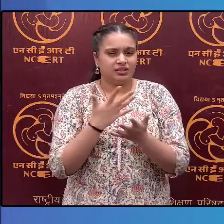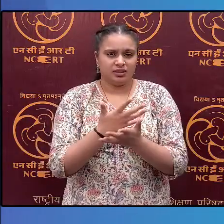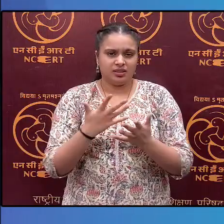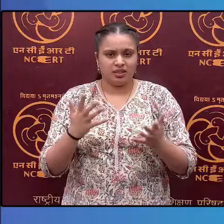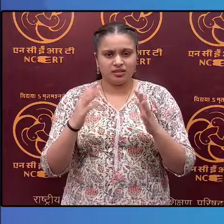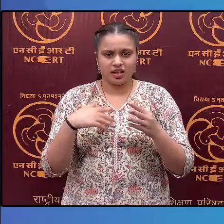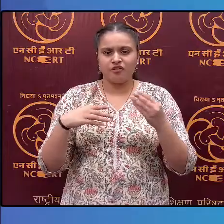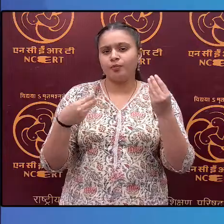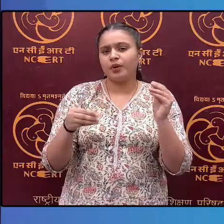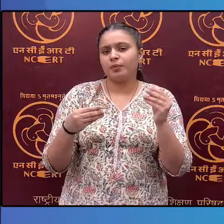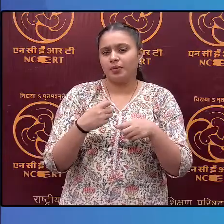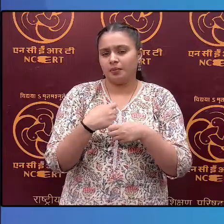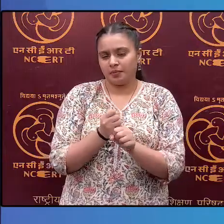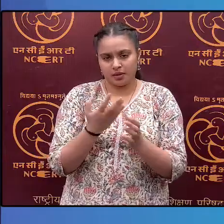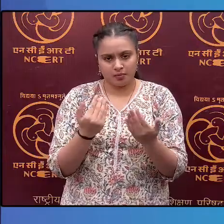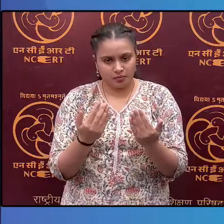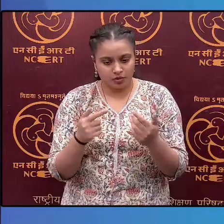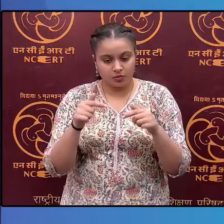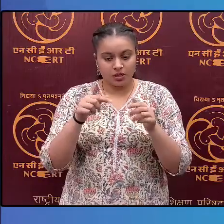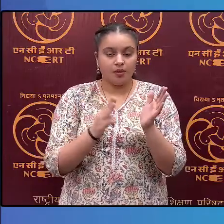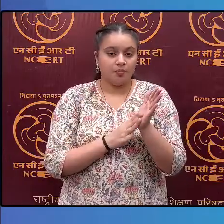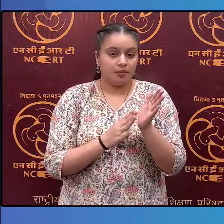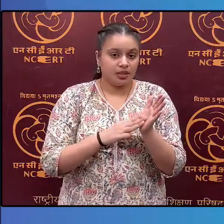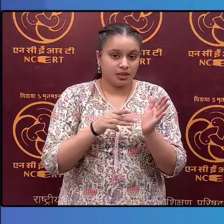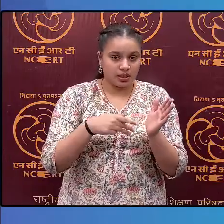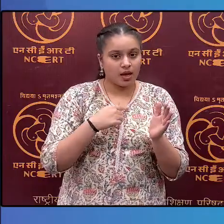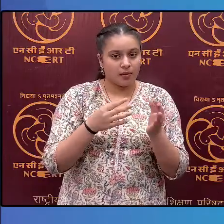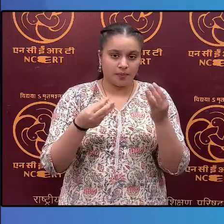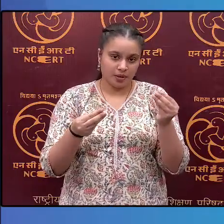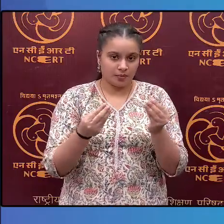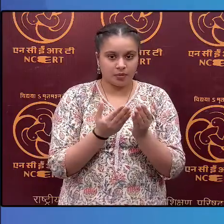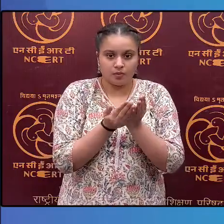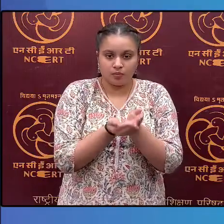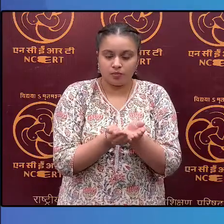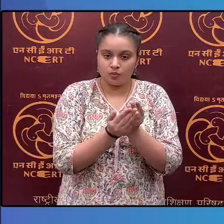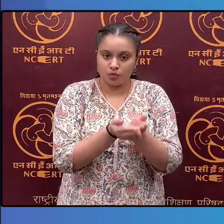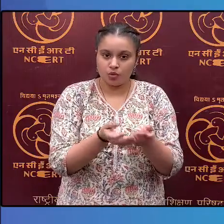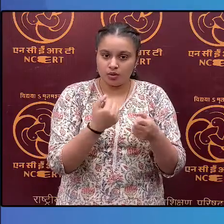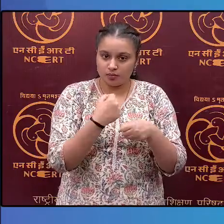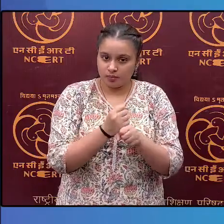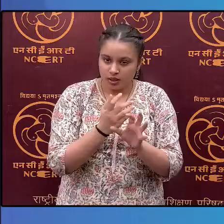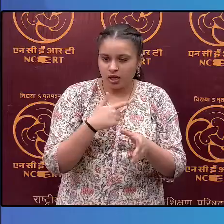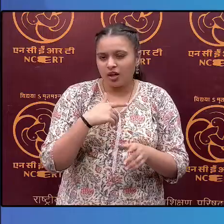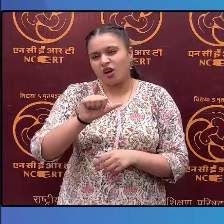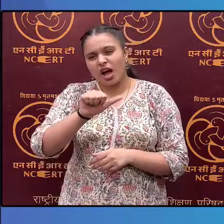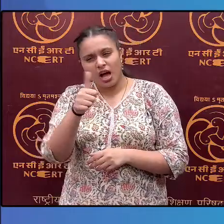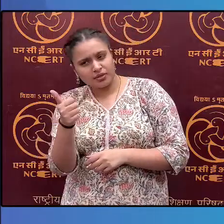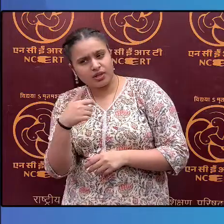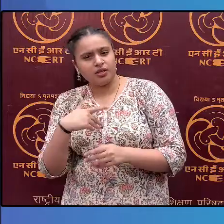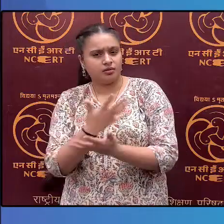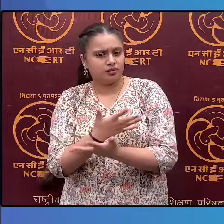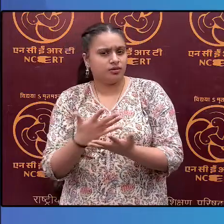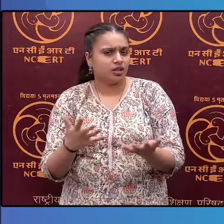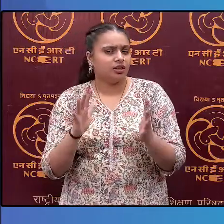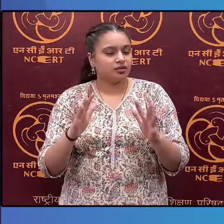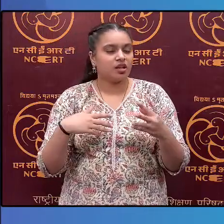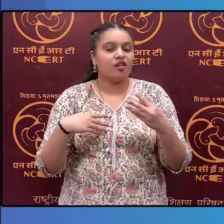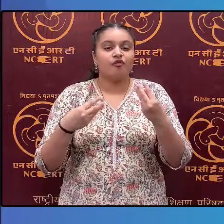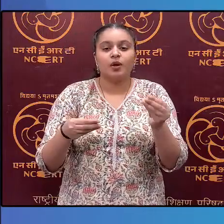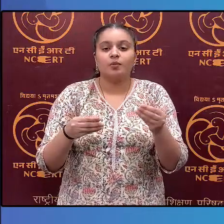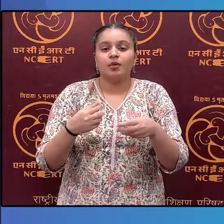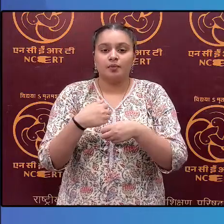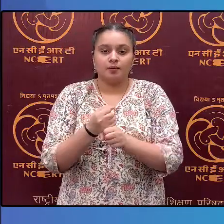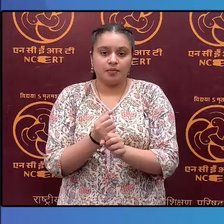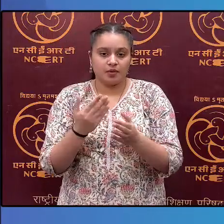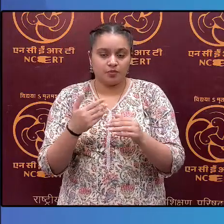paper. In this chapter, Meena made paper boat, right? There are several other things that I have prepared with paper. Okay. You have to